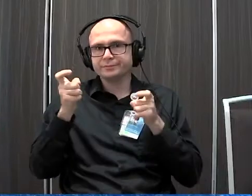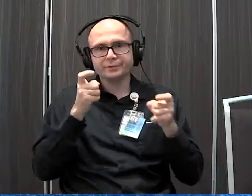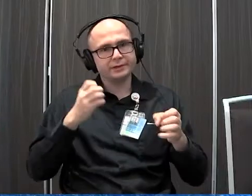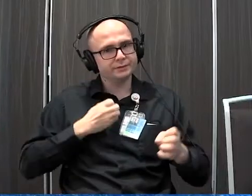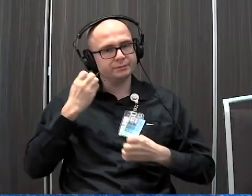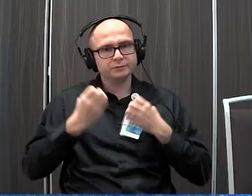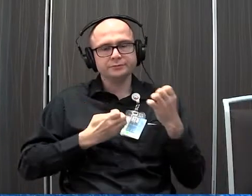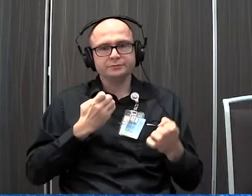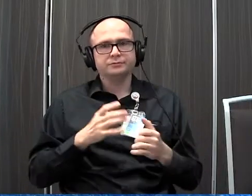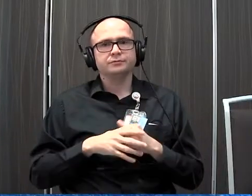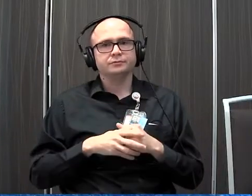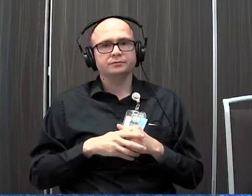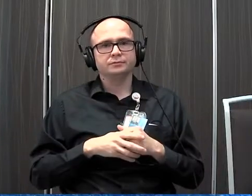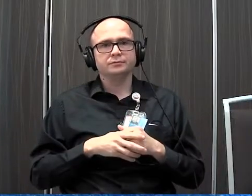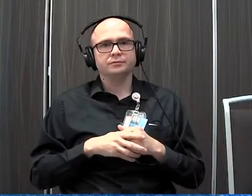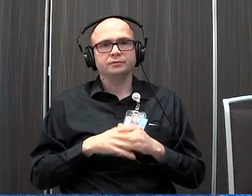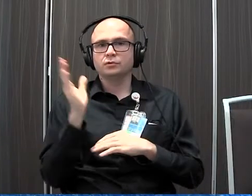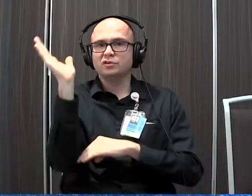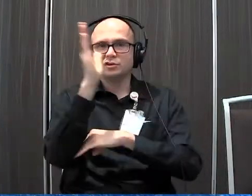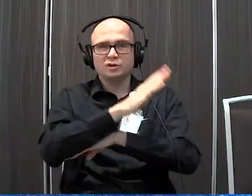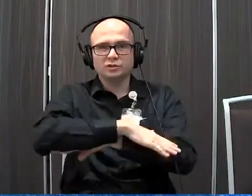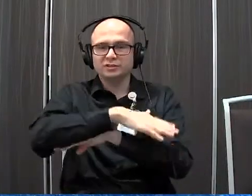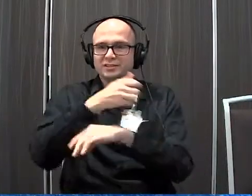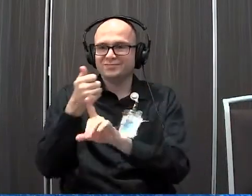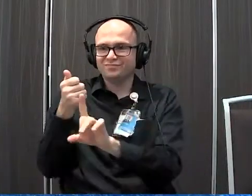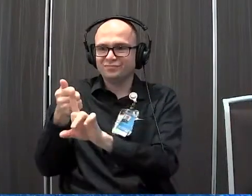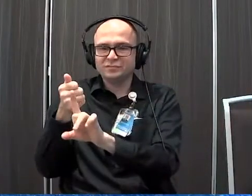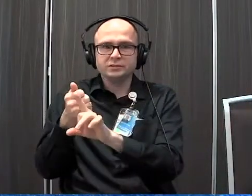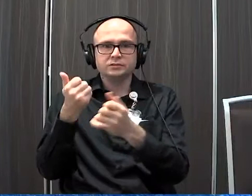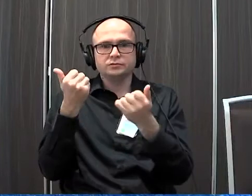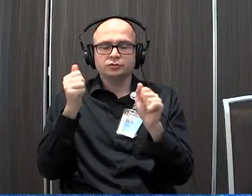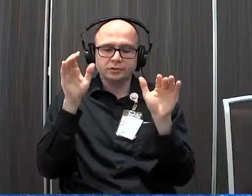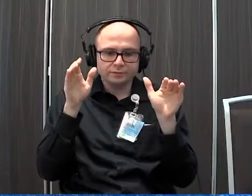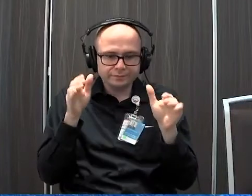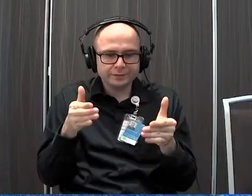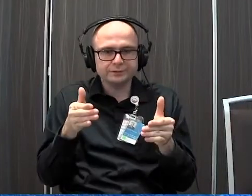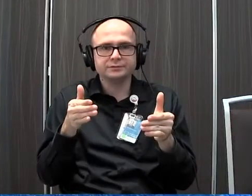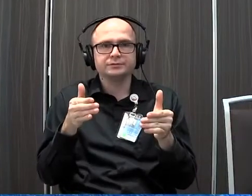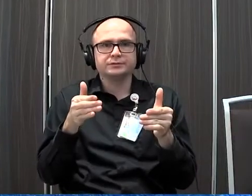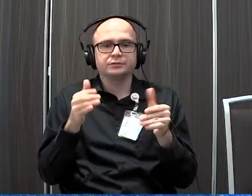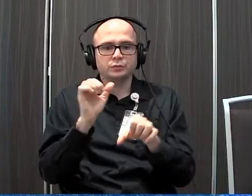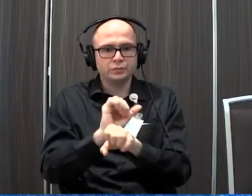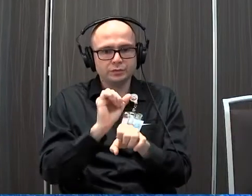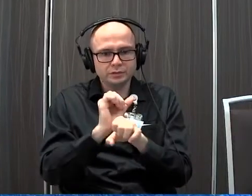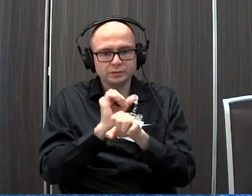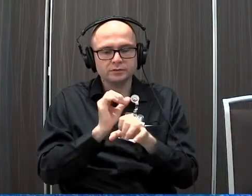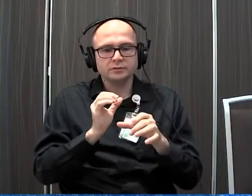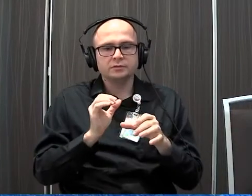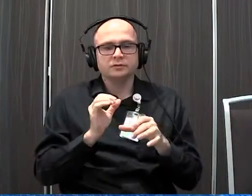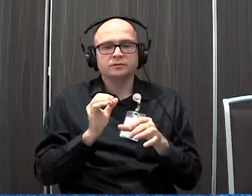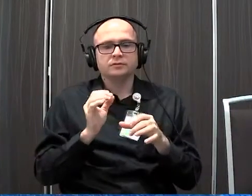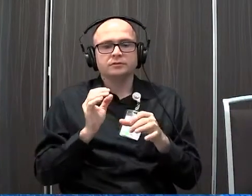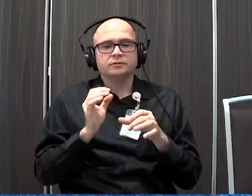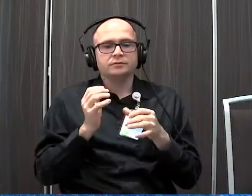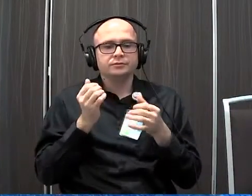emotions. So basically all day they are trying to stay focused on tasks at hand and try